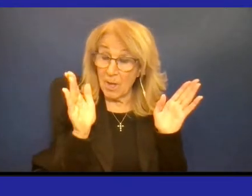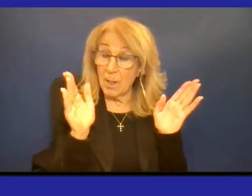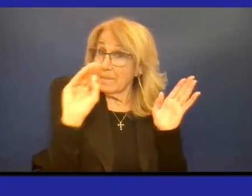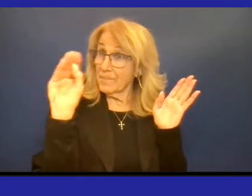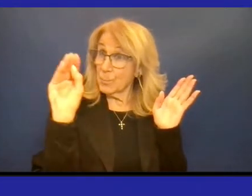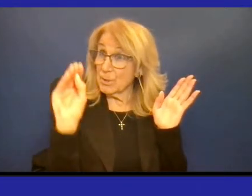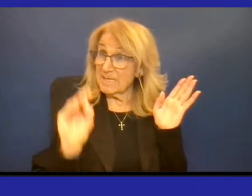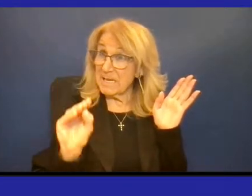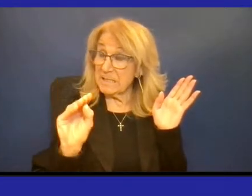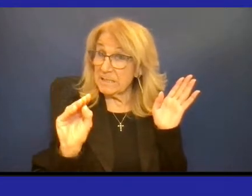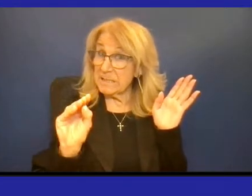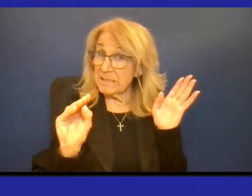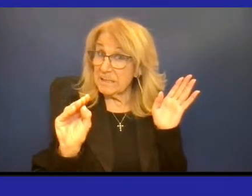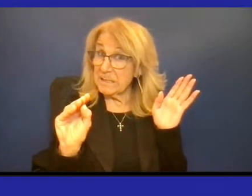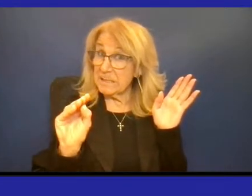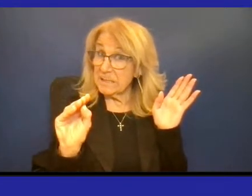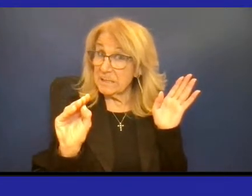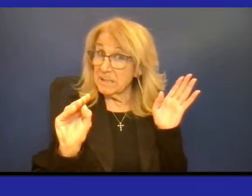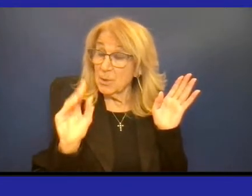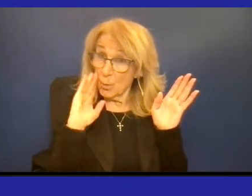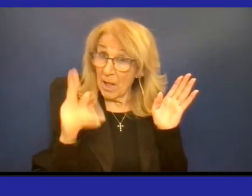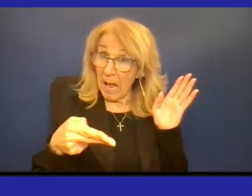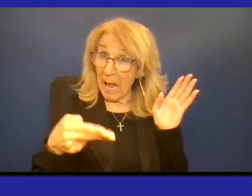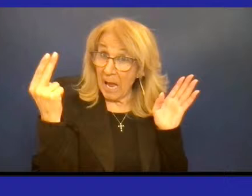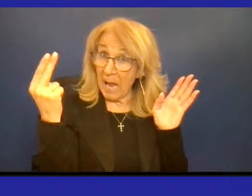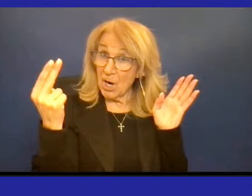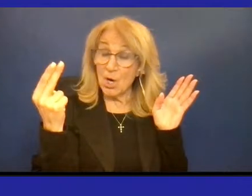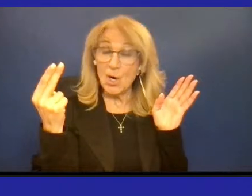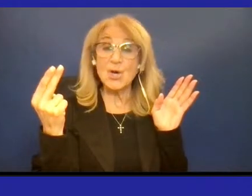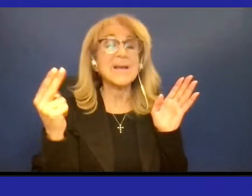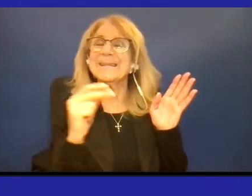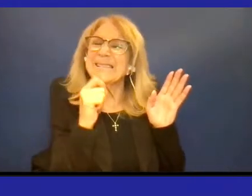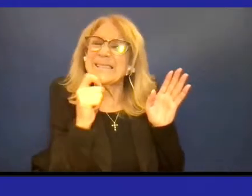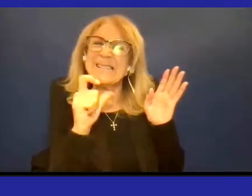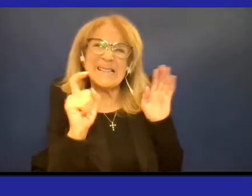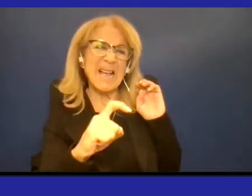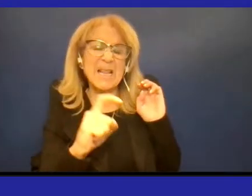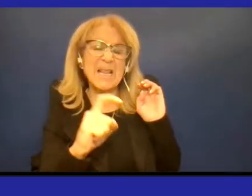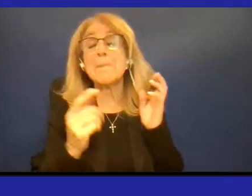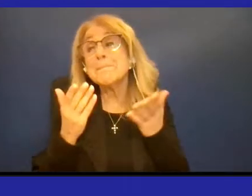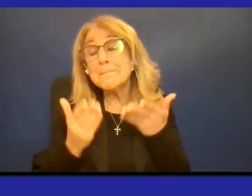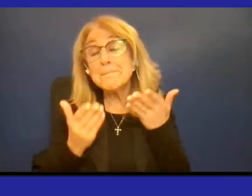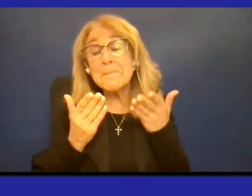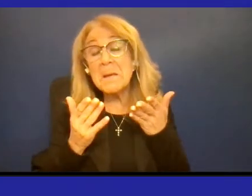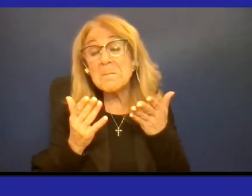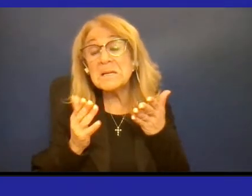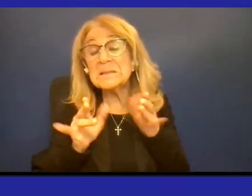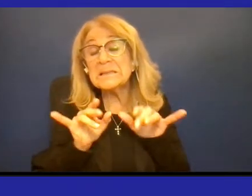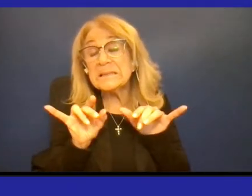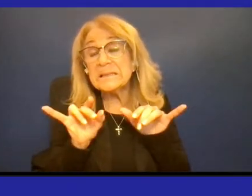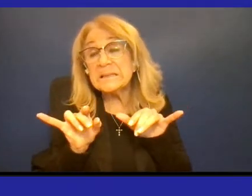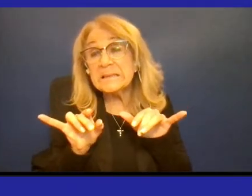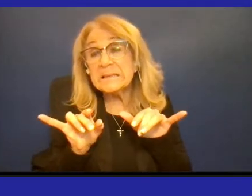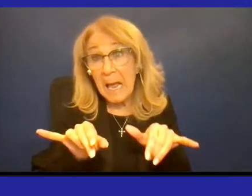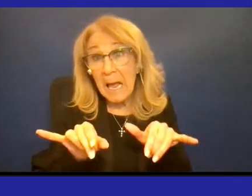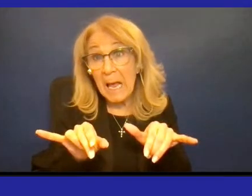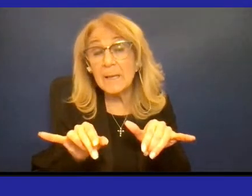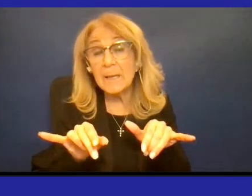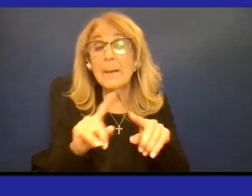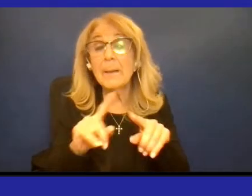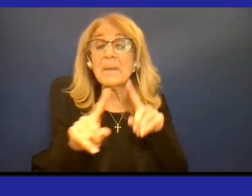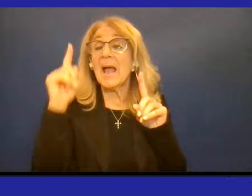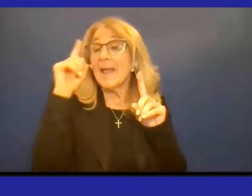at H&H would be higher? Not necessarily. It may stay similar. I think the bigger thought is that it'll